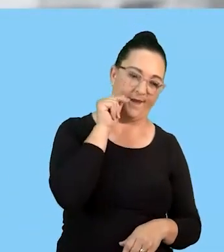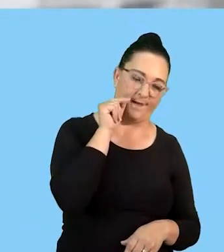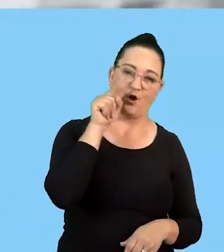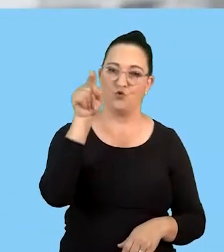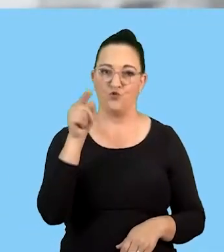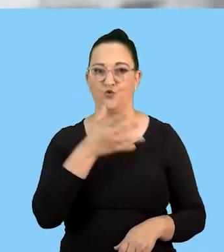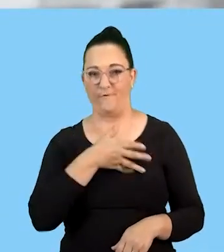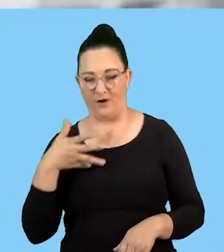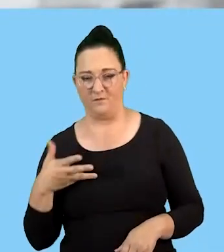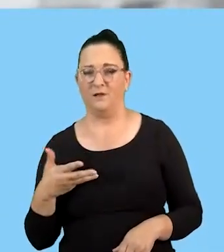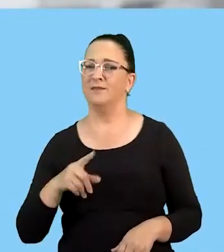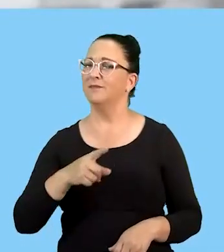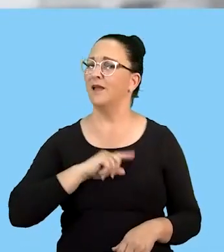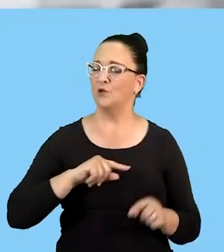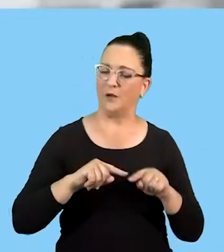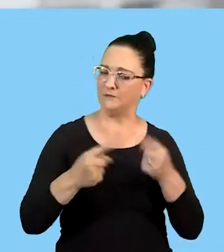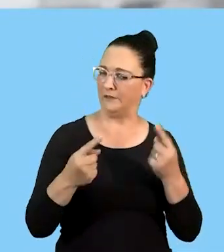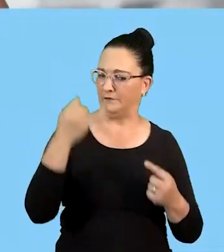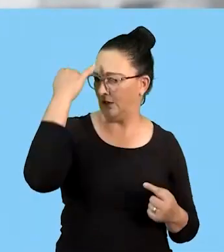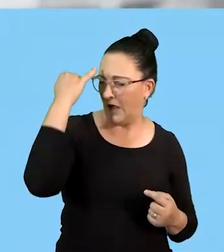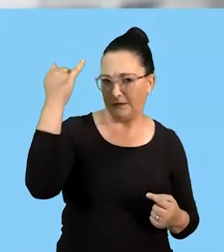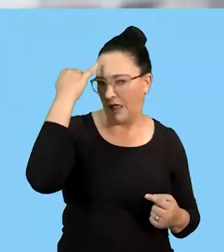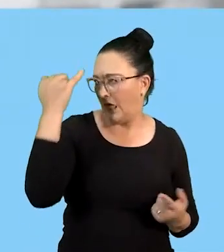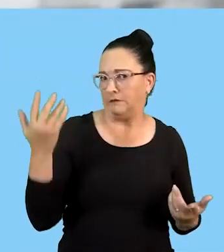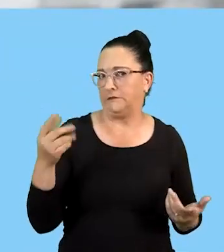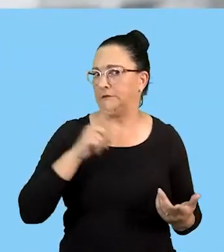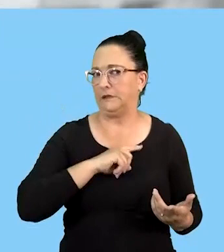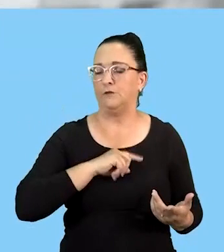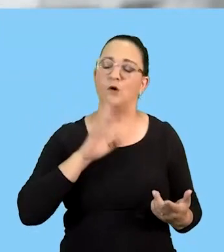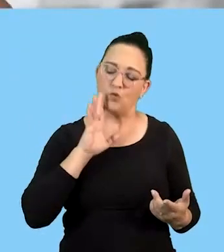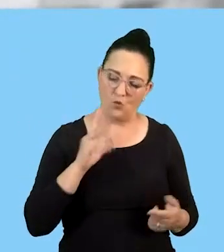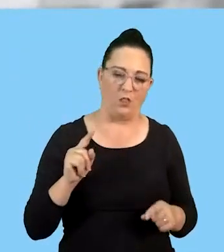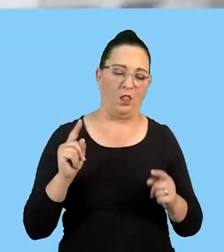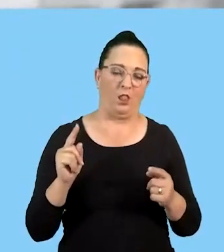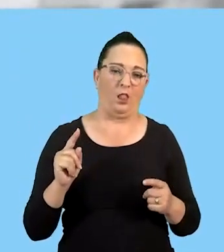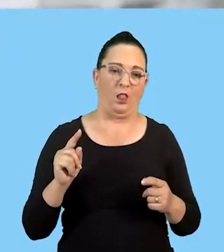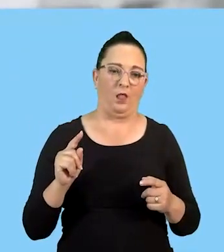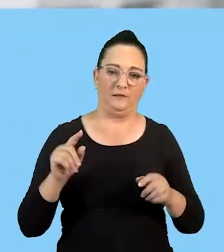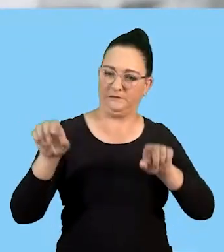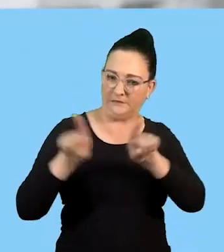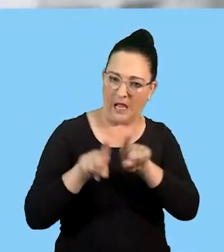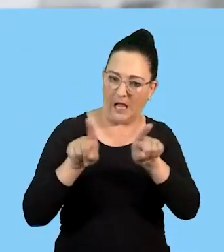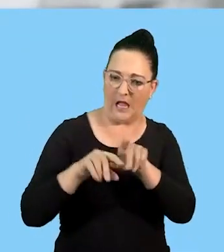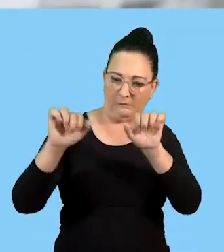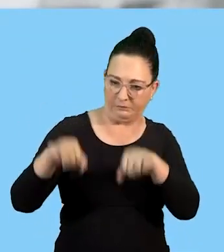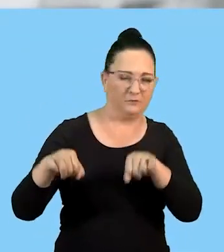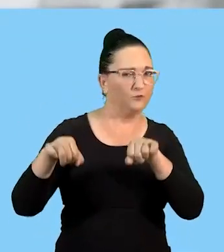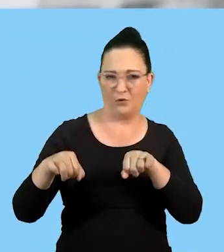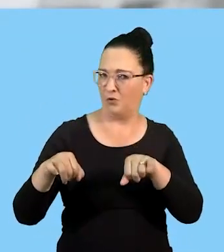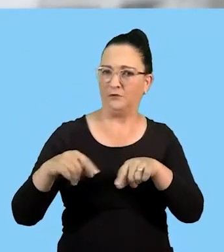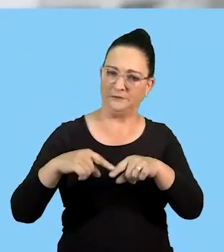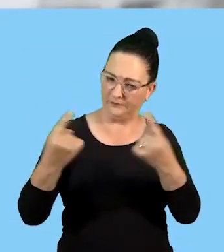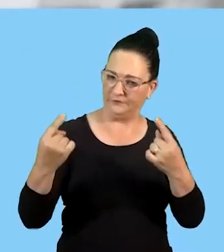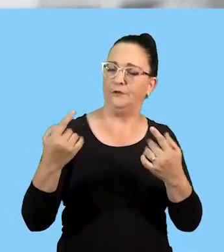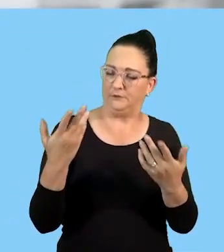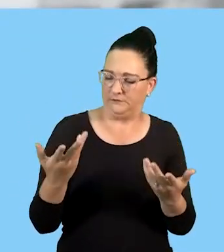you understand? So we come with different ideas, and there's going to be a clash of opinions. There's going to be a clash of cultural backgrounds. There's just a clash like